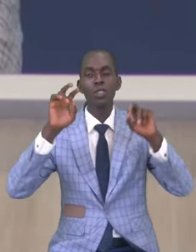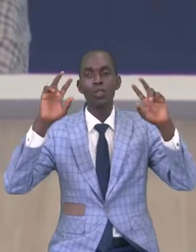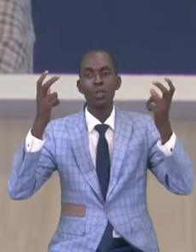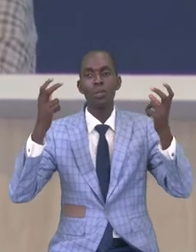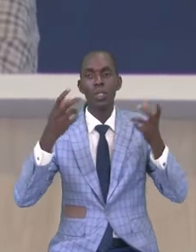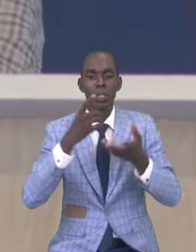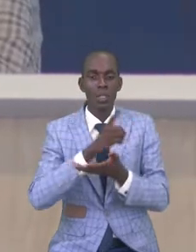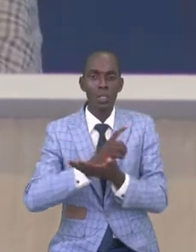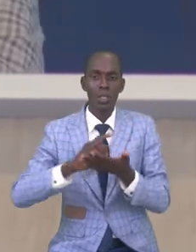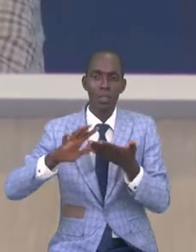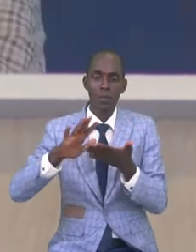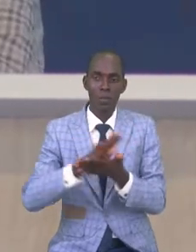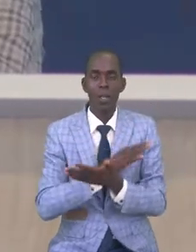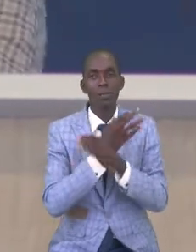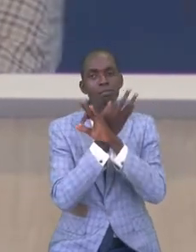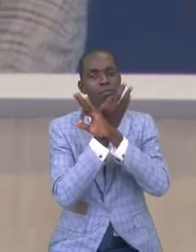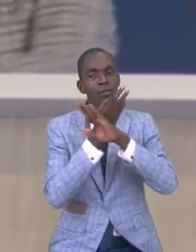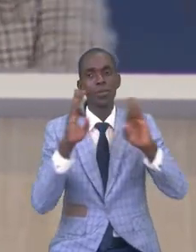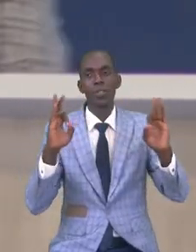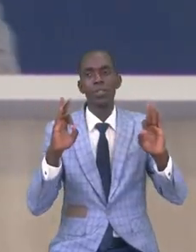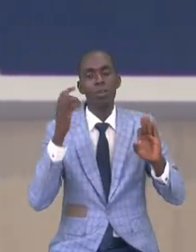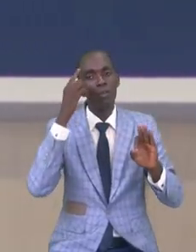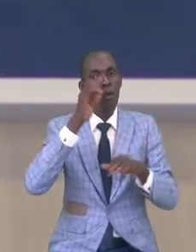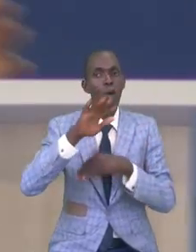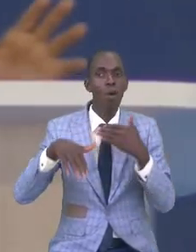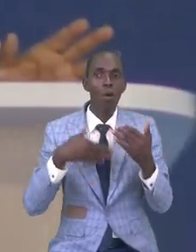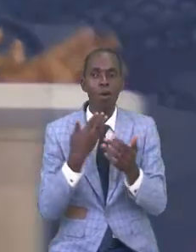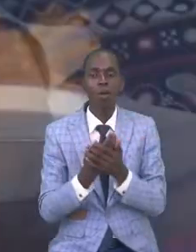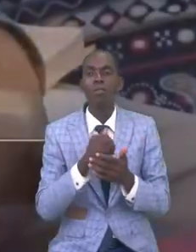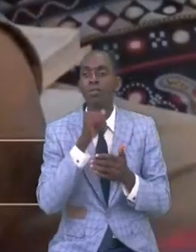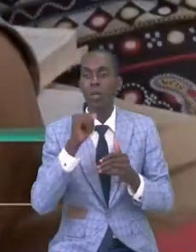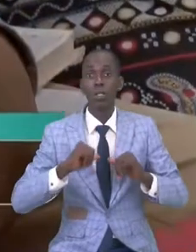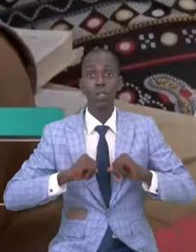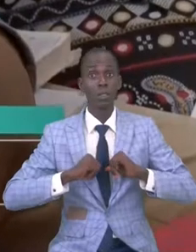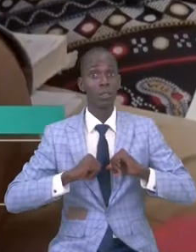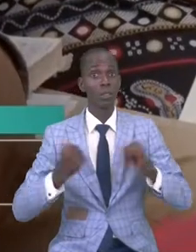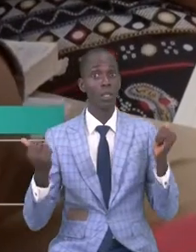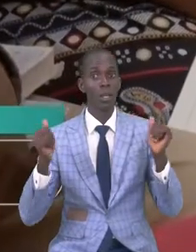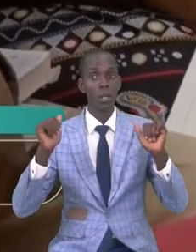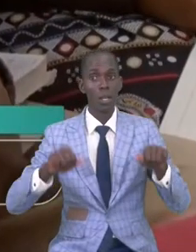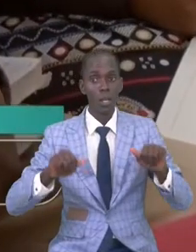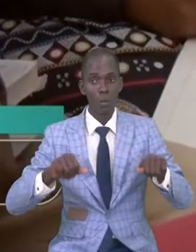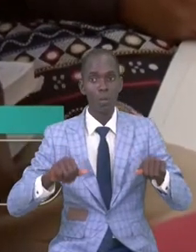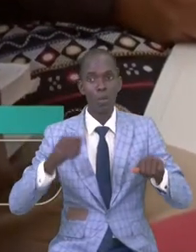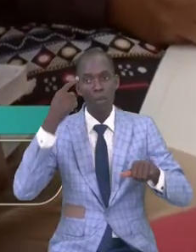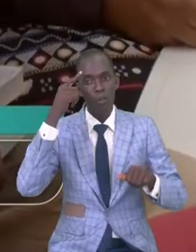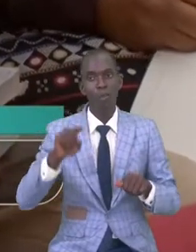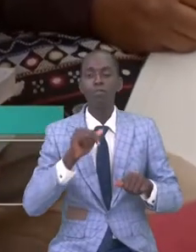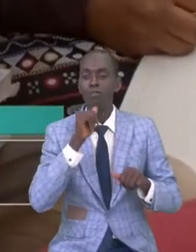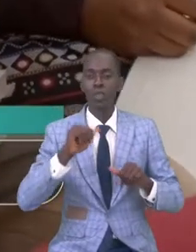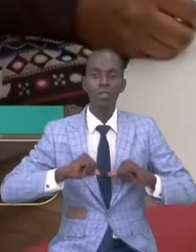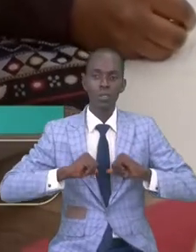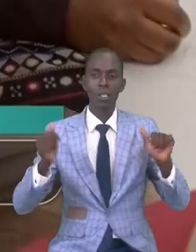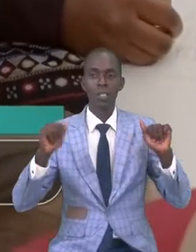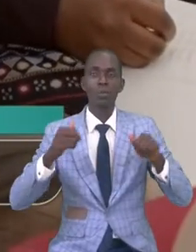divine emancipation for undeniable progress. And I'm going to talk